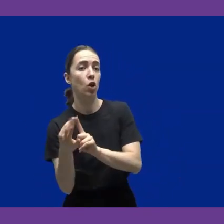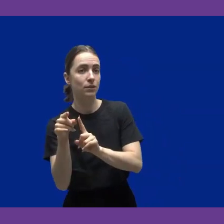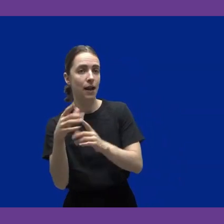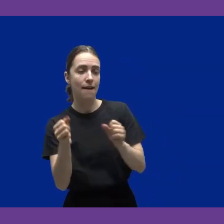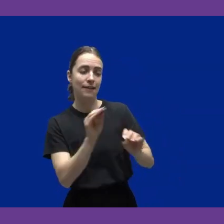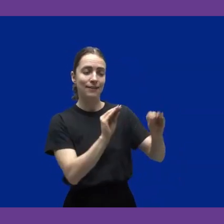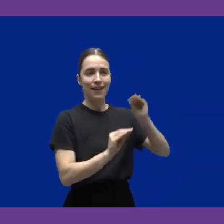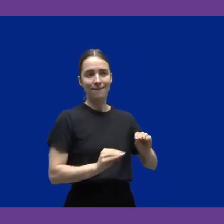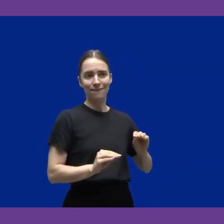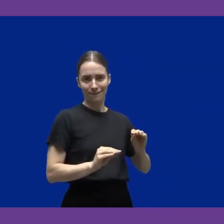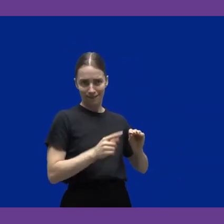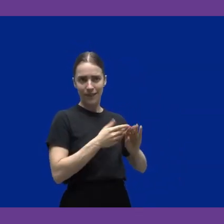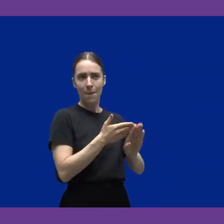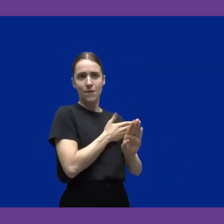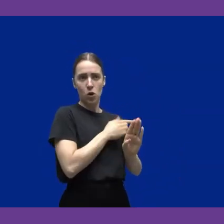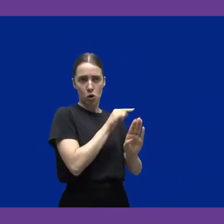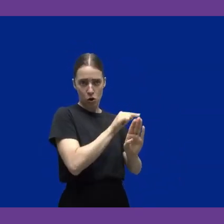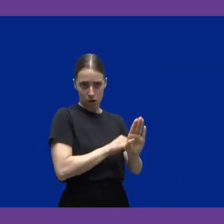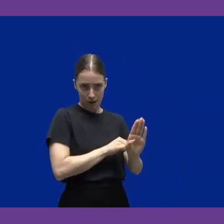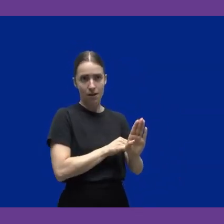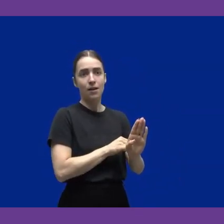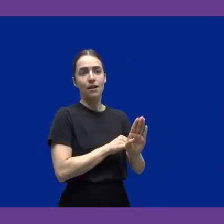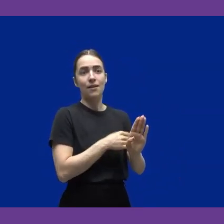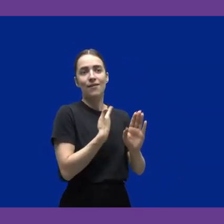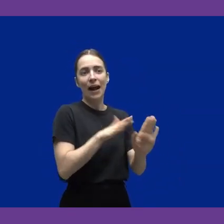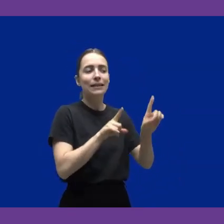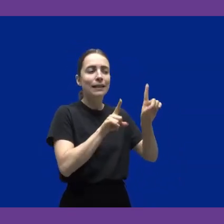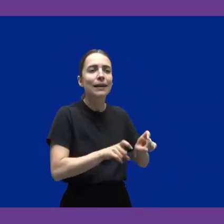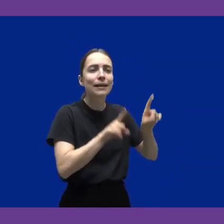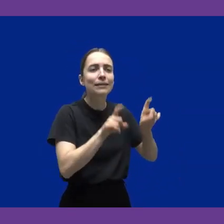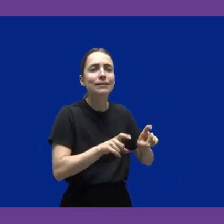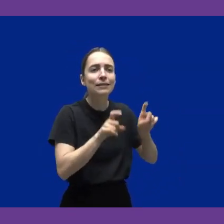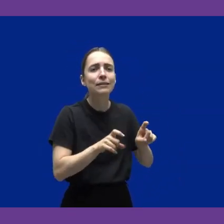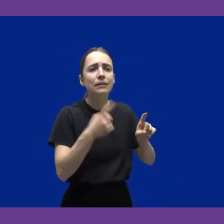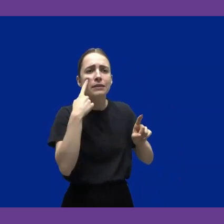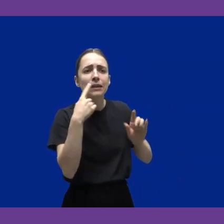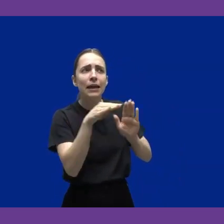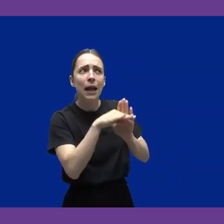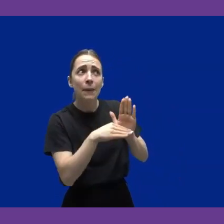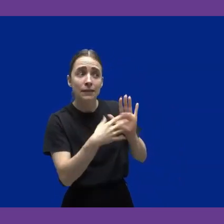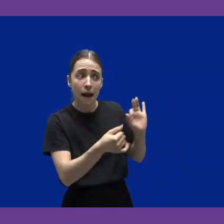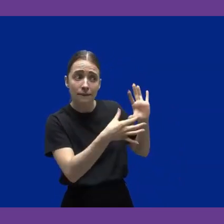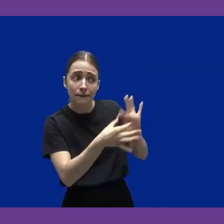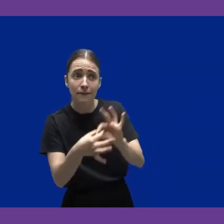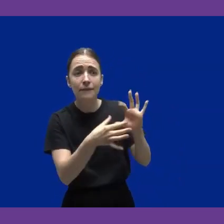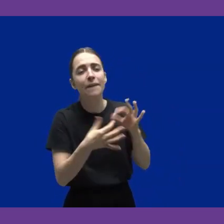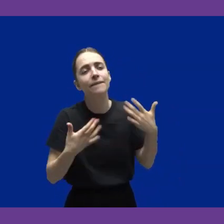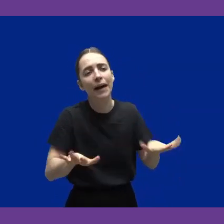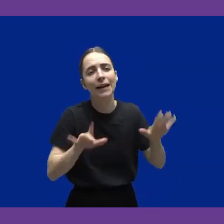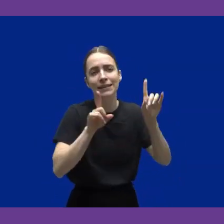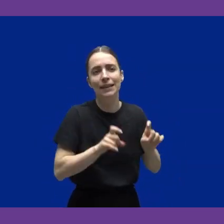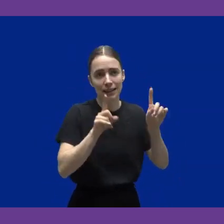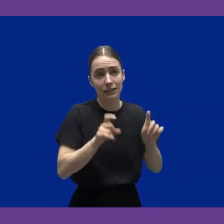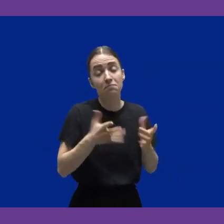and for each of the requirements given there. That's a very good sample. And for other standards, for example,